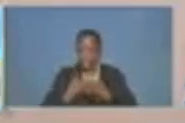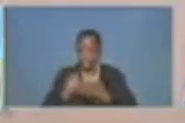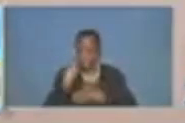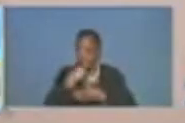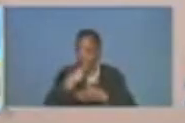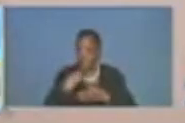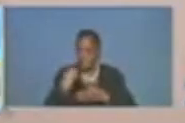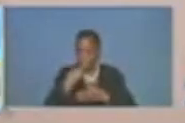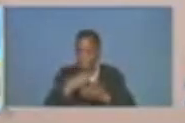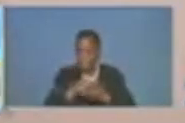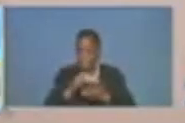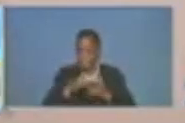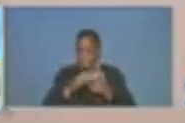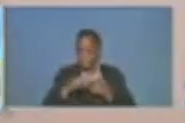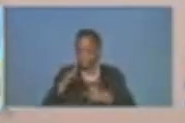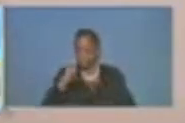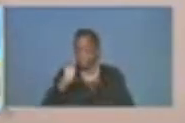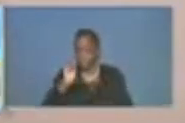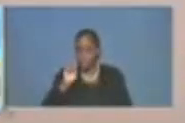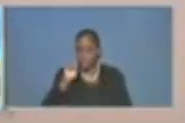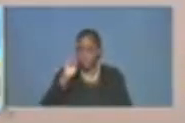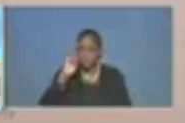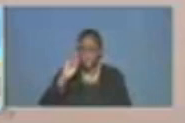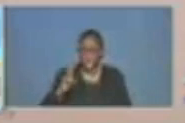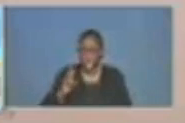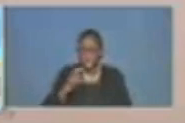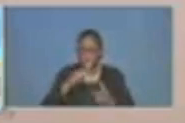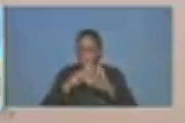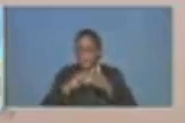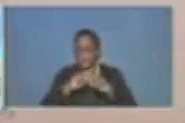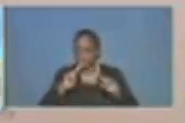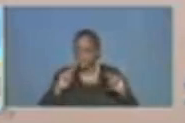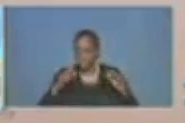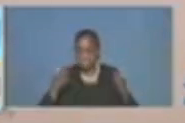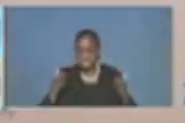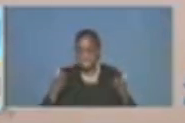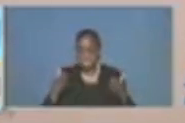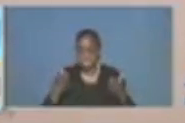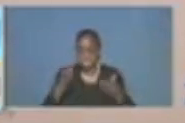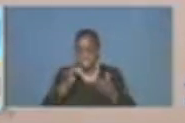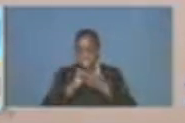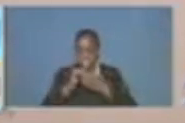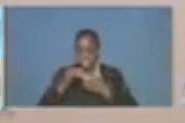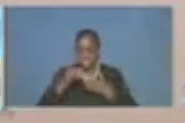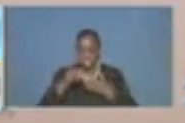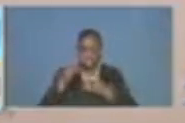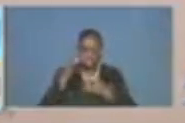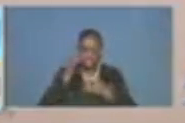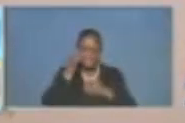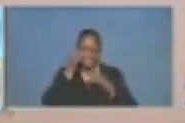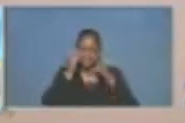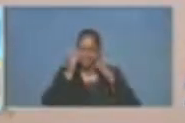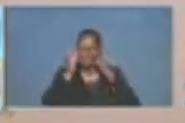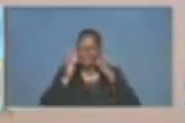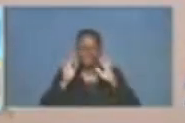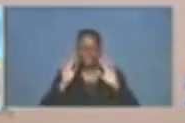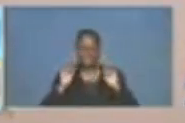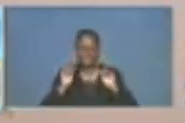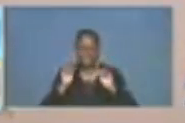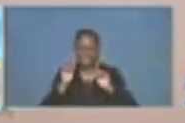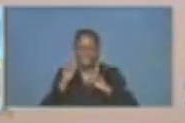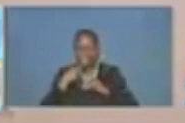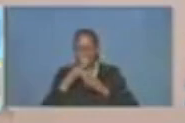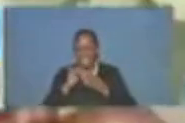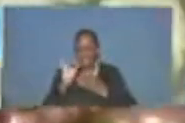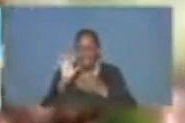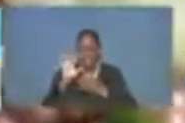we can help them with things like Botox, fillers, minimally invasive, also PDO threads, which is like a facelift, can take 5 to 10 years off